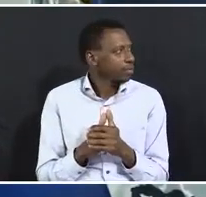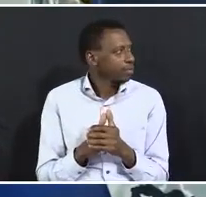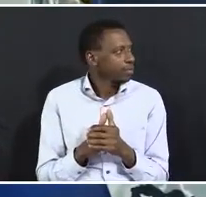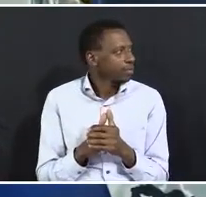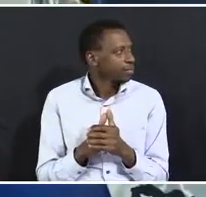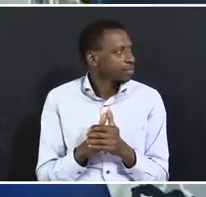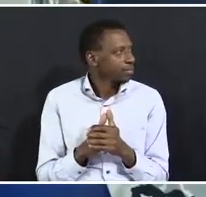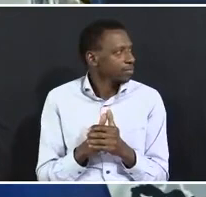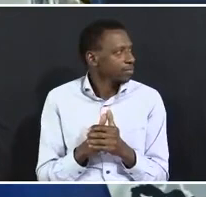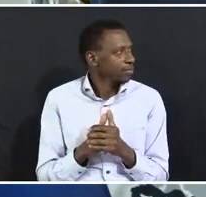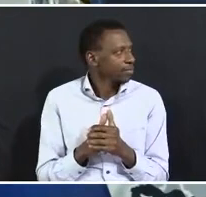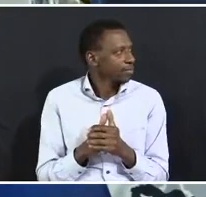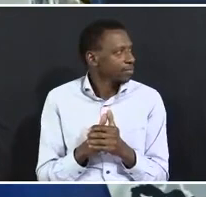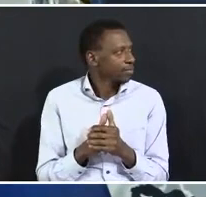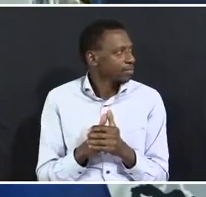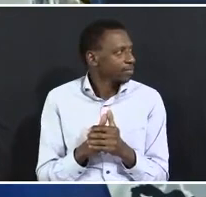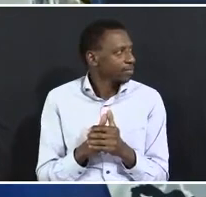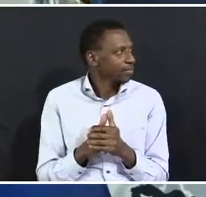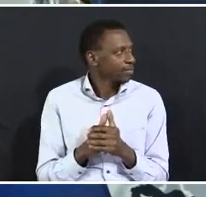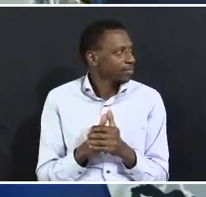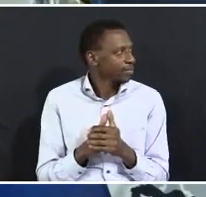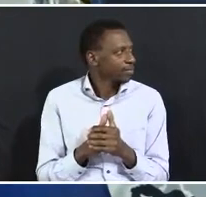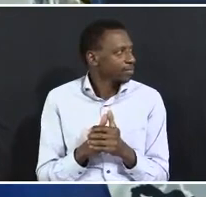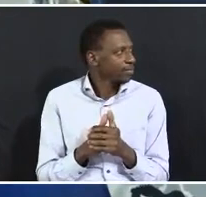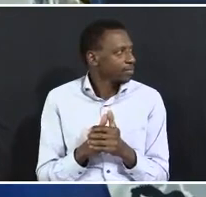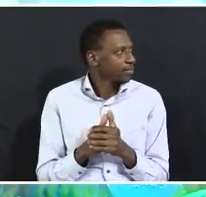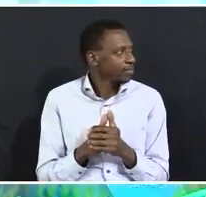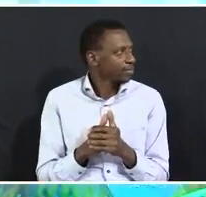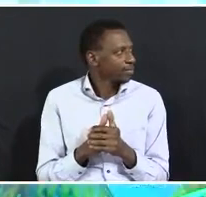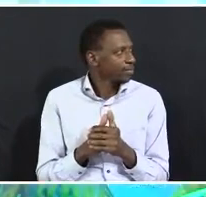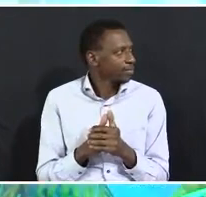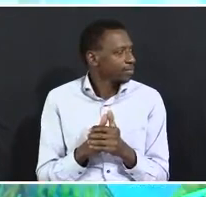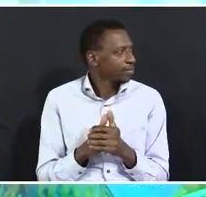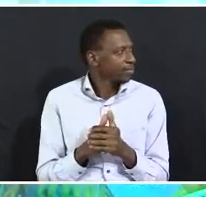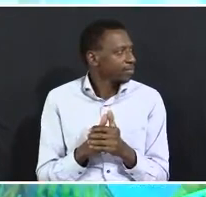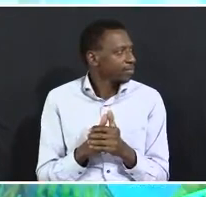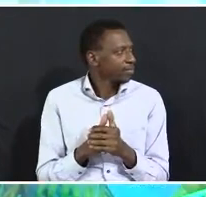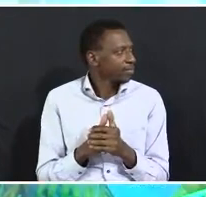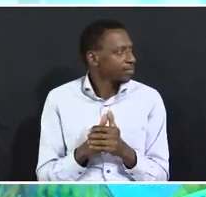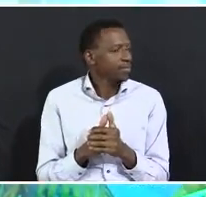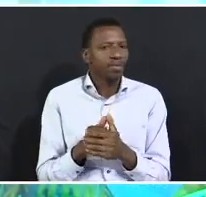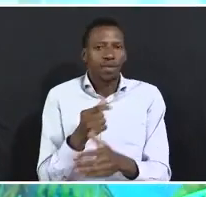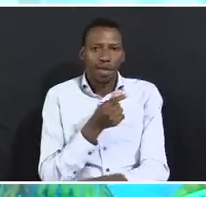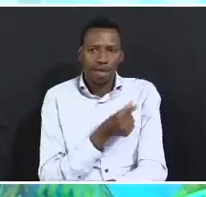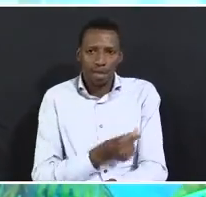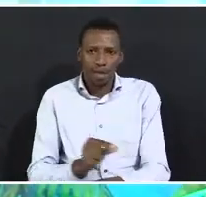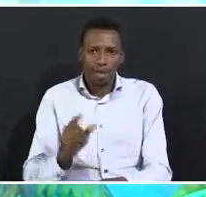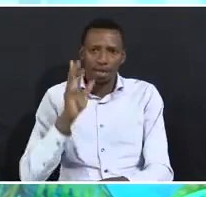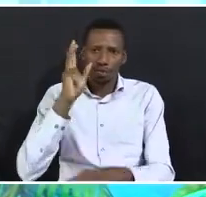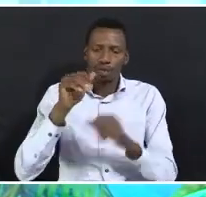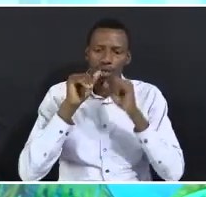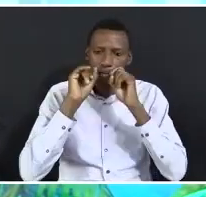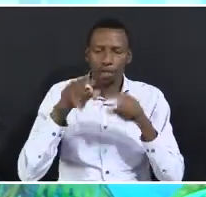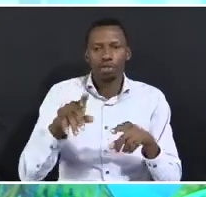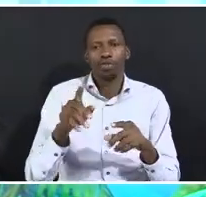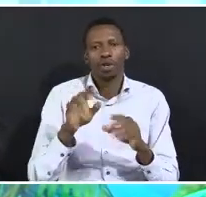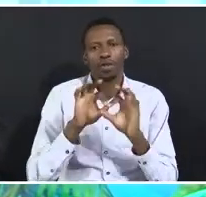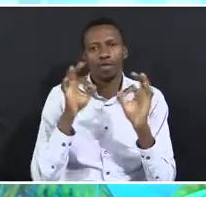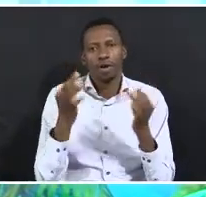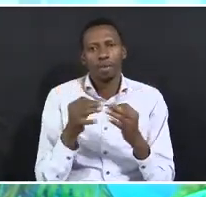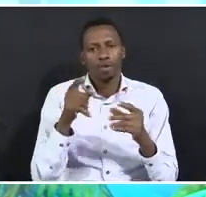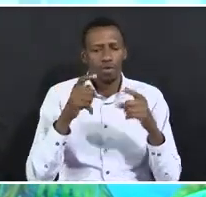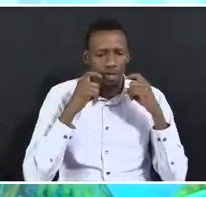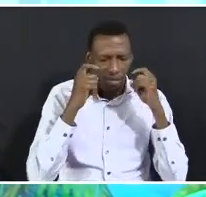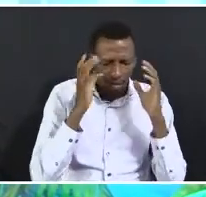me leave them. Grace will bless your family. Though you are wicked,